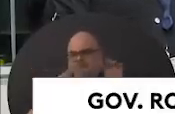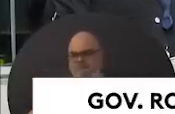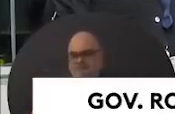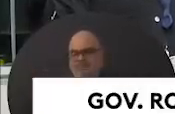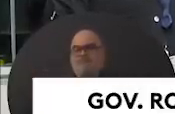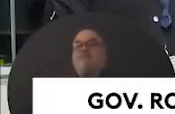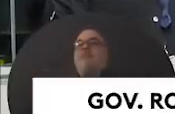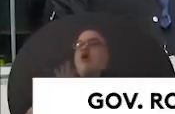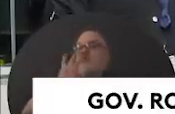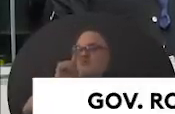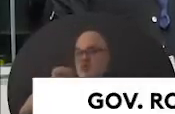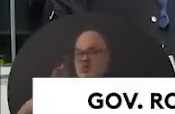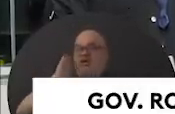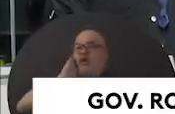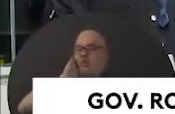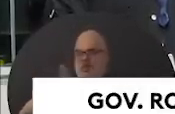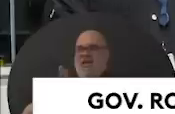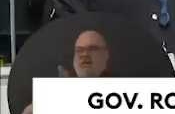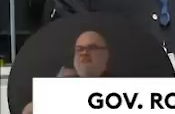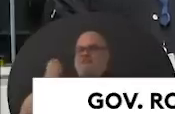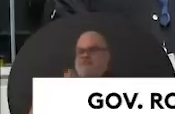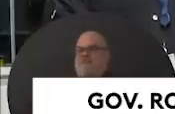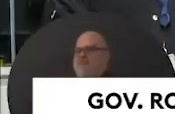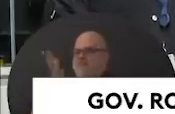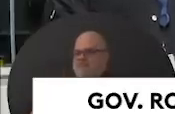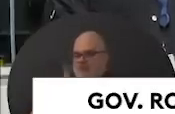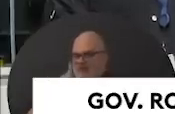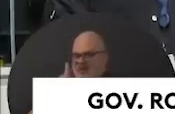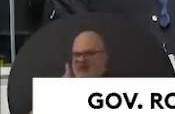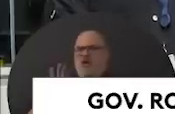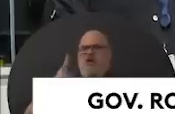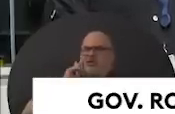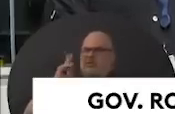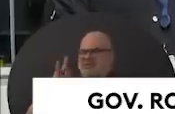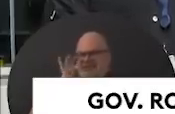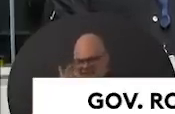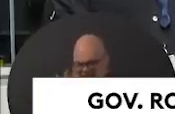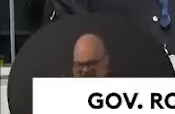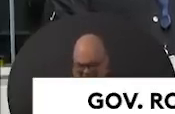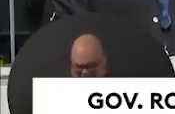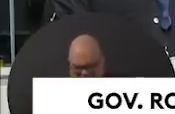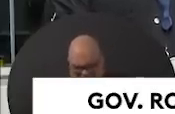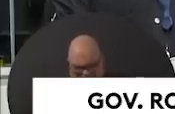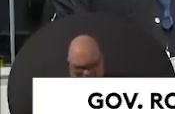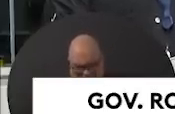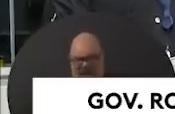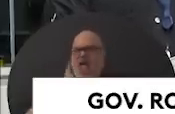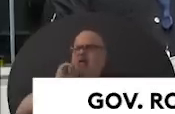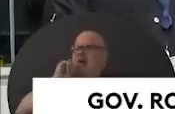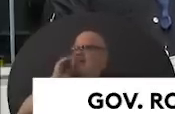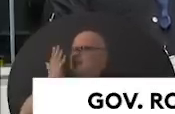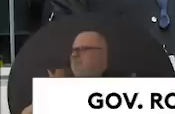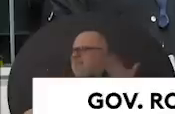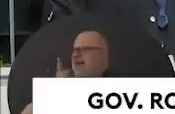Florida. Don't get too wedded to those cones where they have the dot going in landfall. I think right now they're projecting